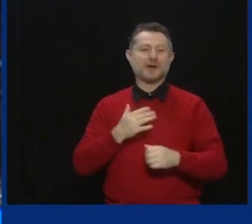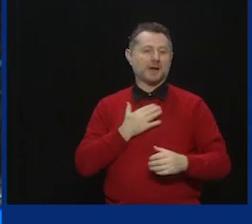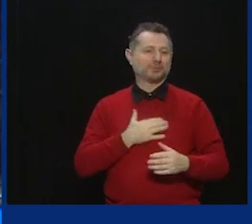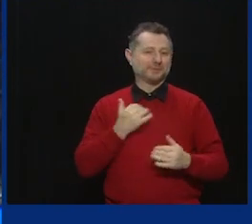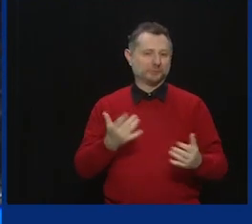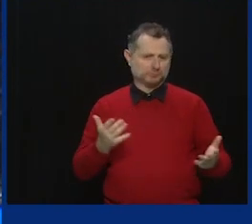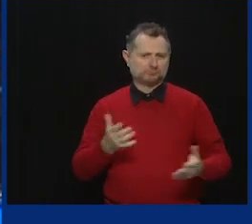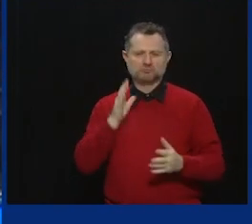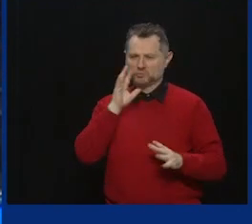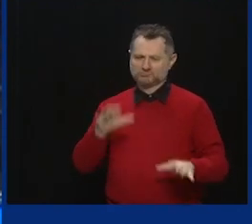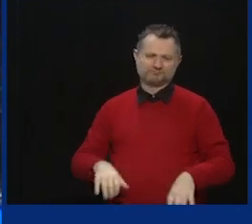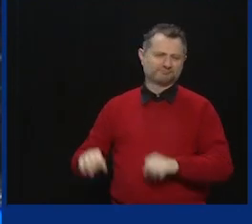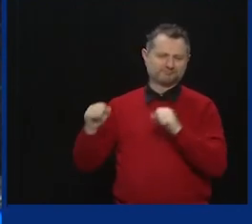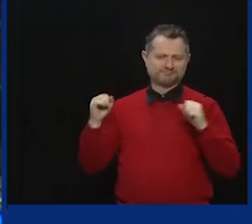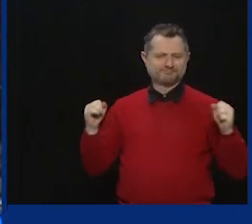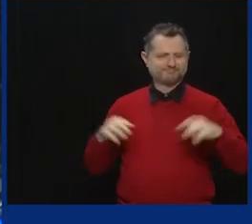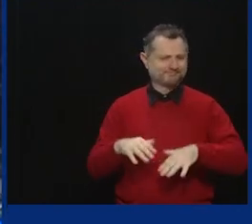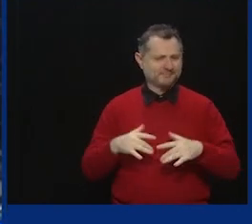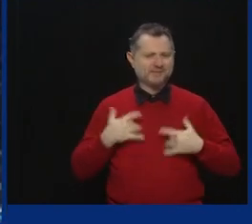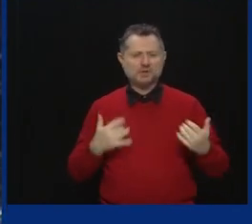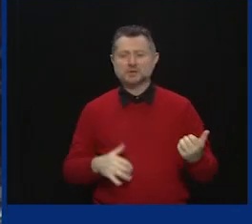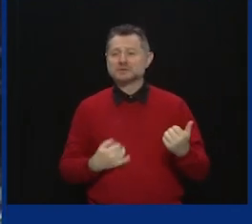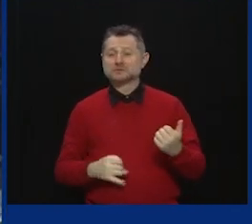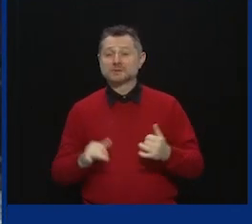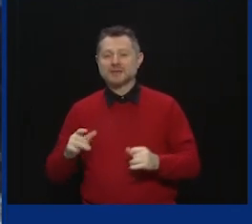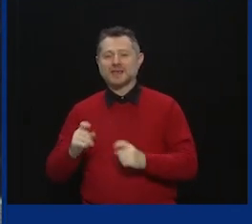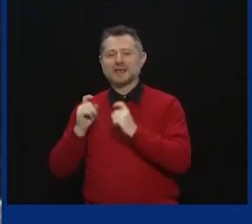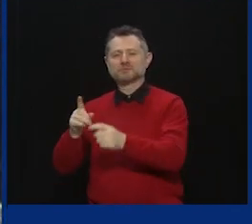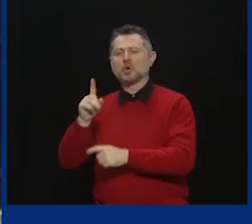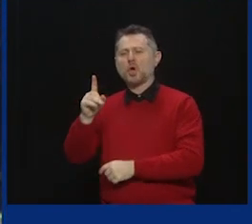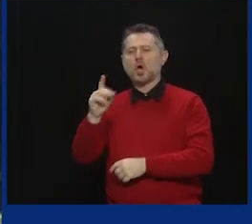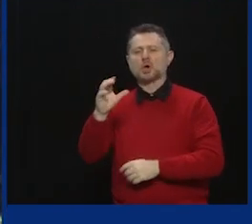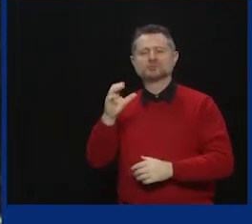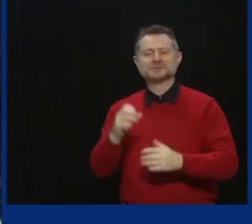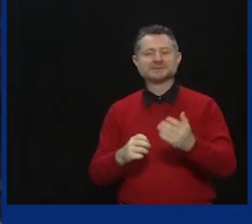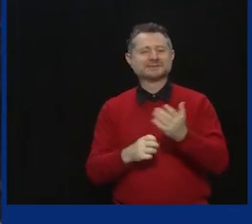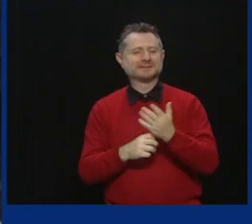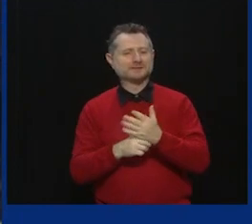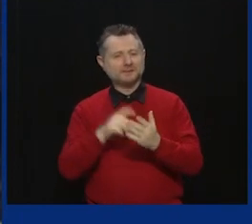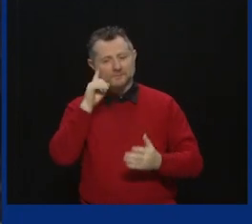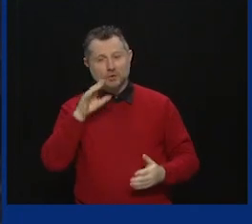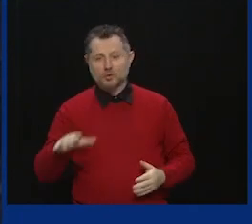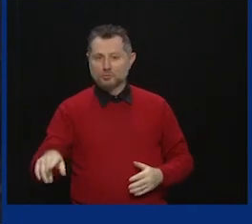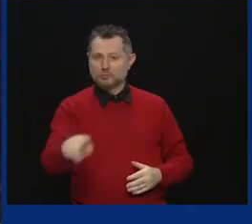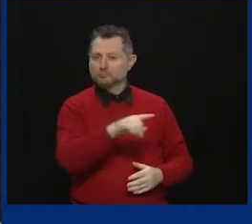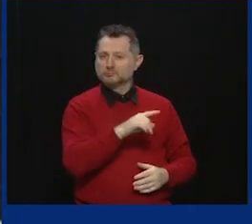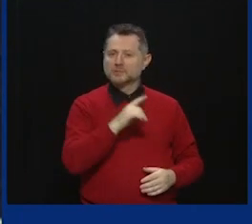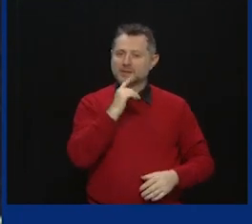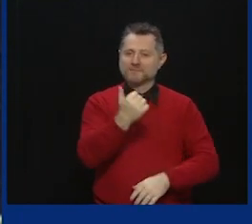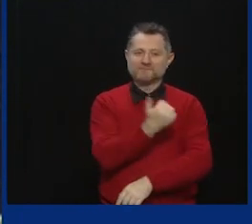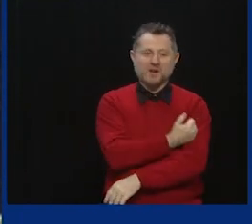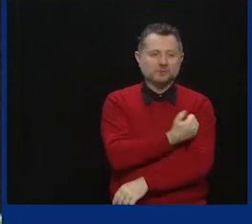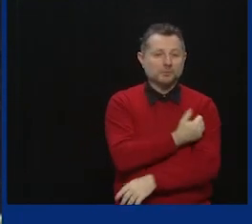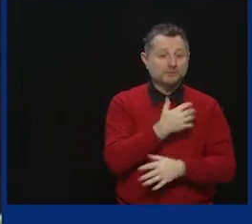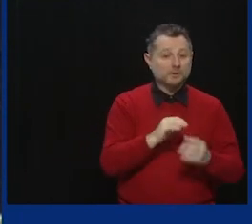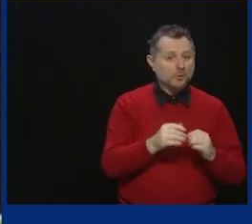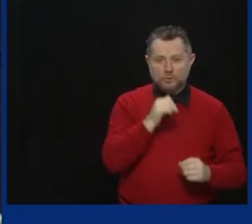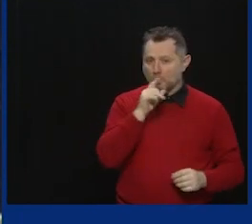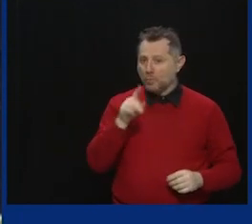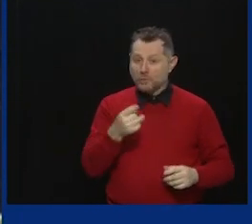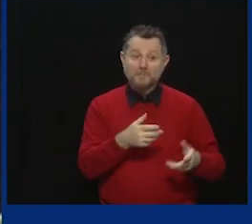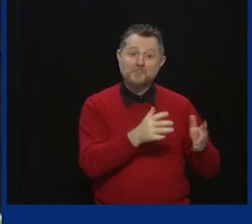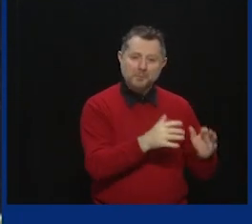100 tickets to that concert for this effort as well. So not just about the Brooklyn Nets and New York Liberty basketball, but also about music and entertainment.